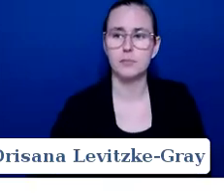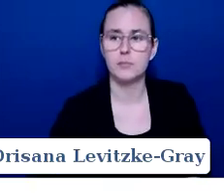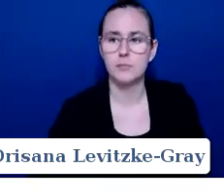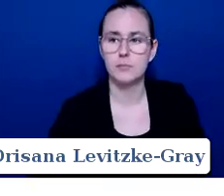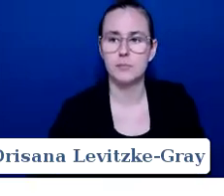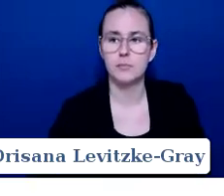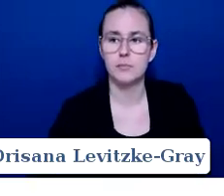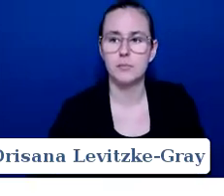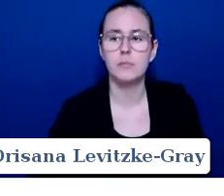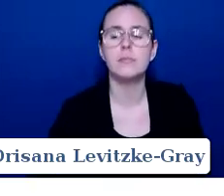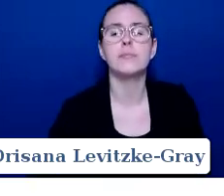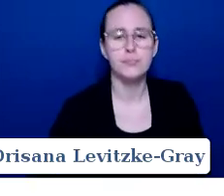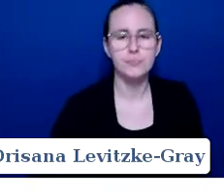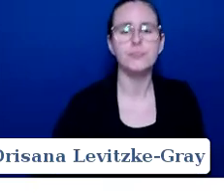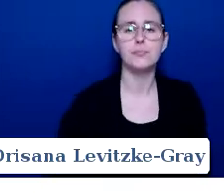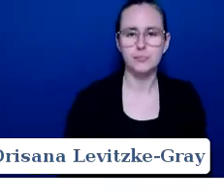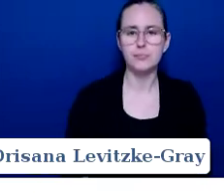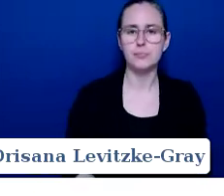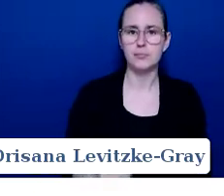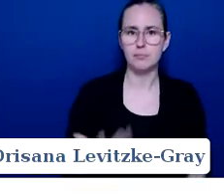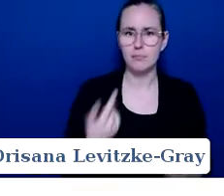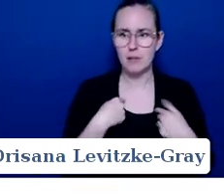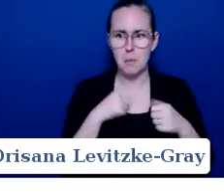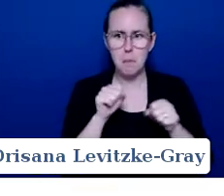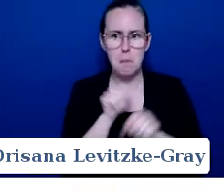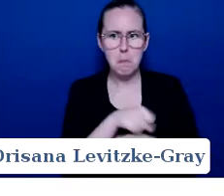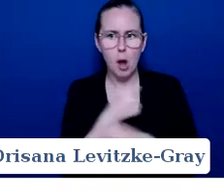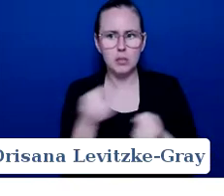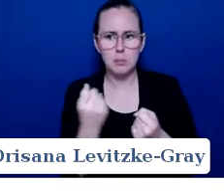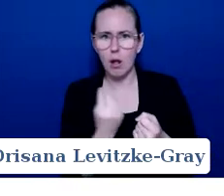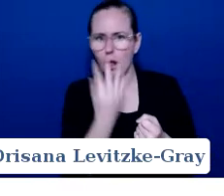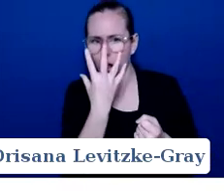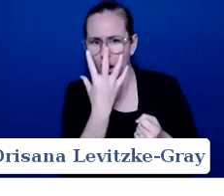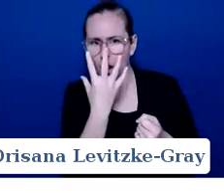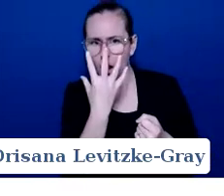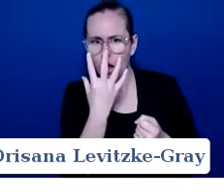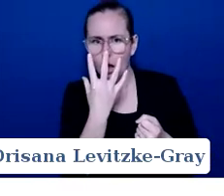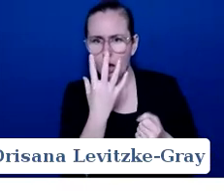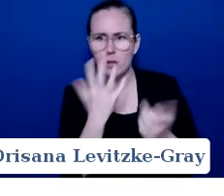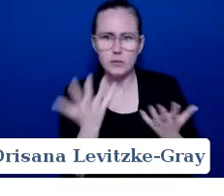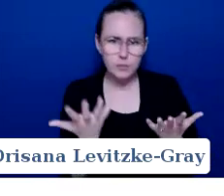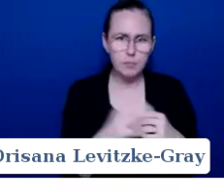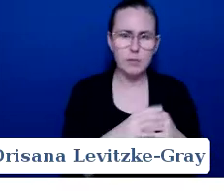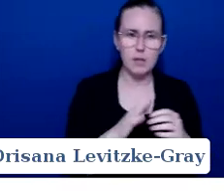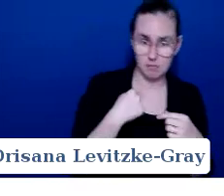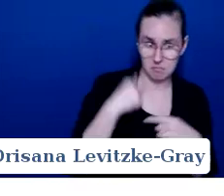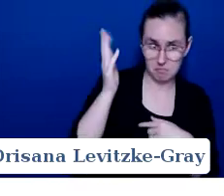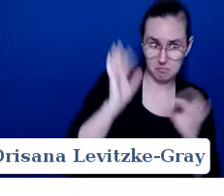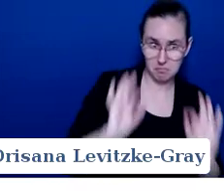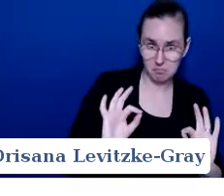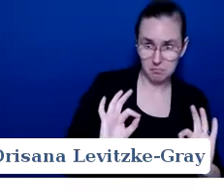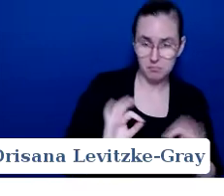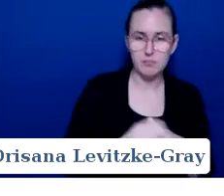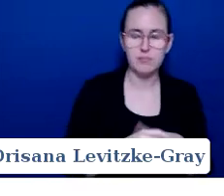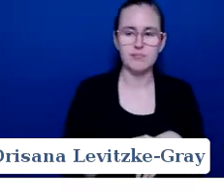Alex, for this a very good presentation. I would like to, on my presentation to give some